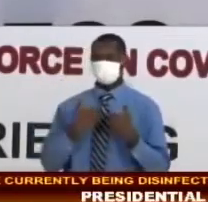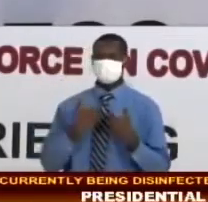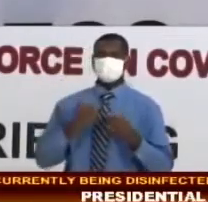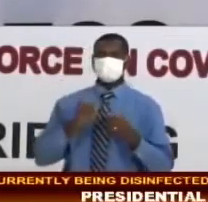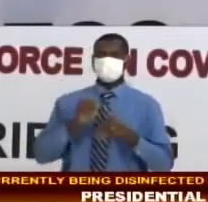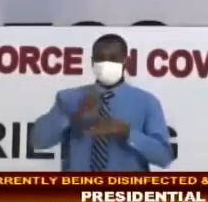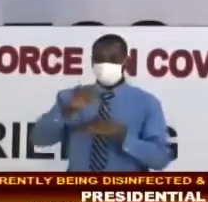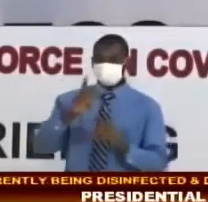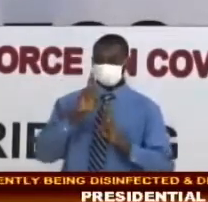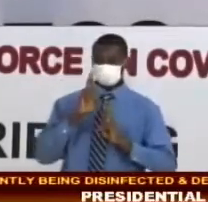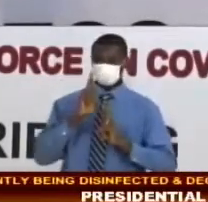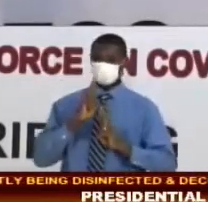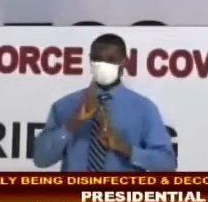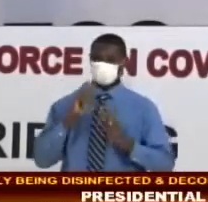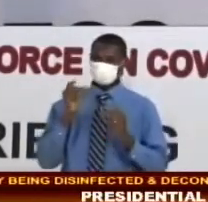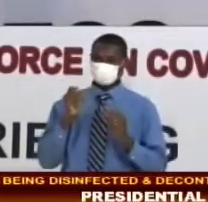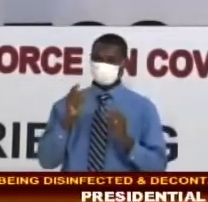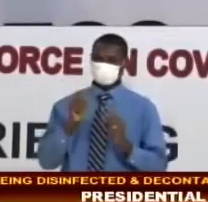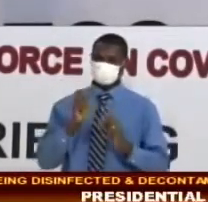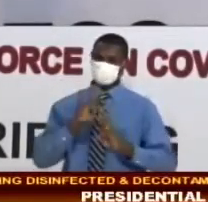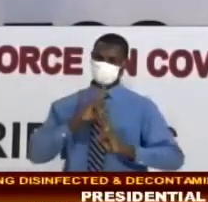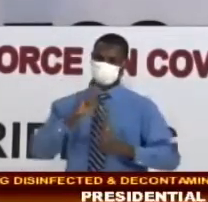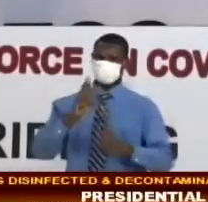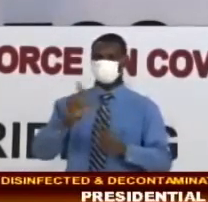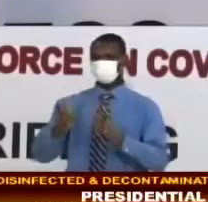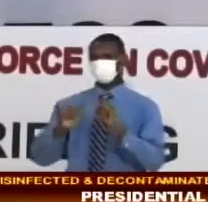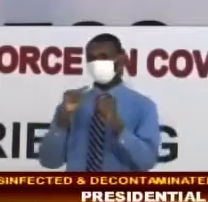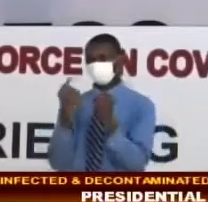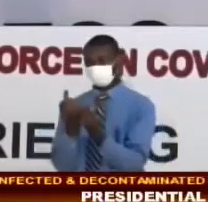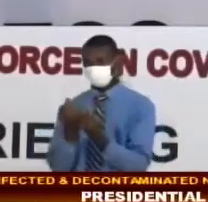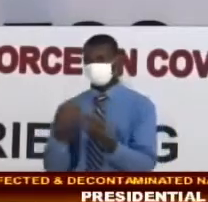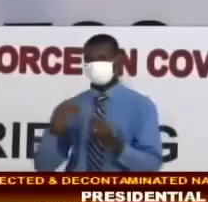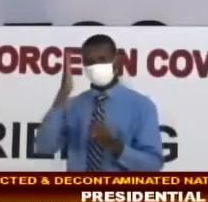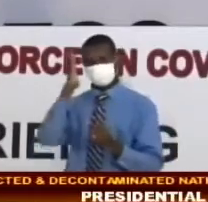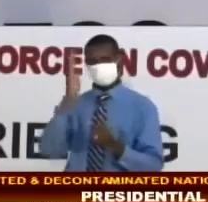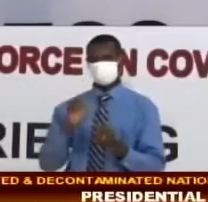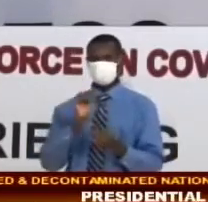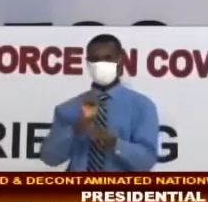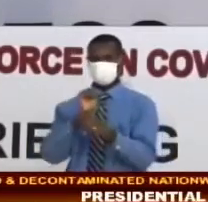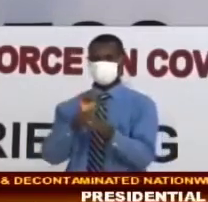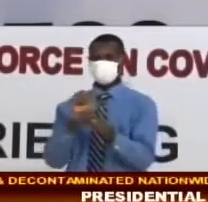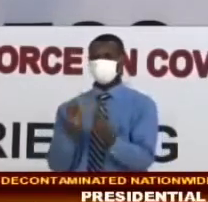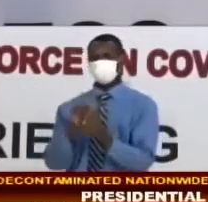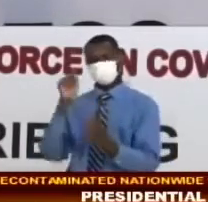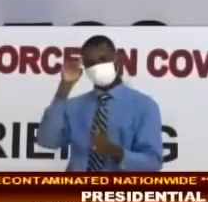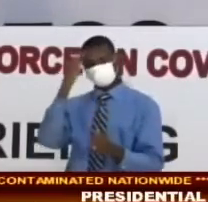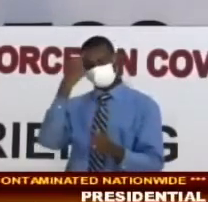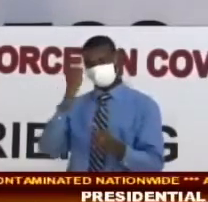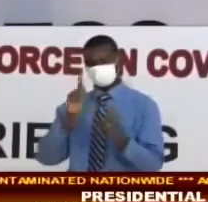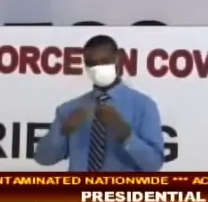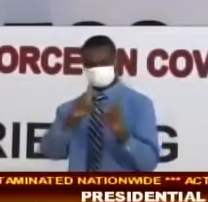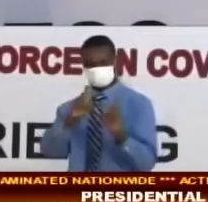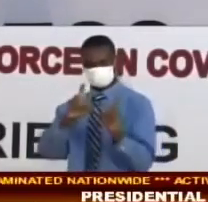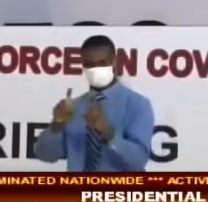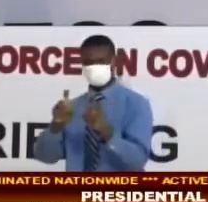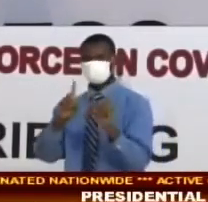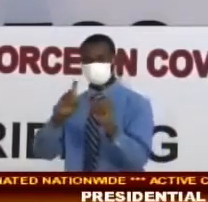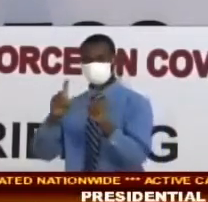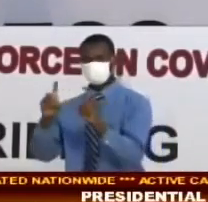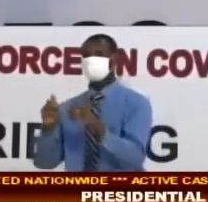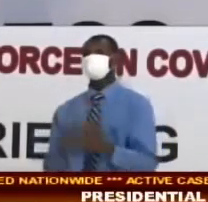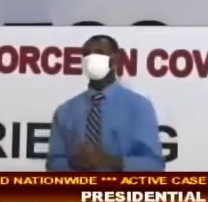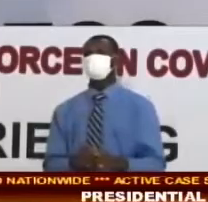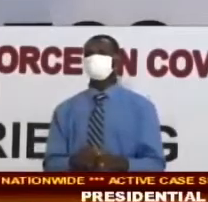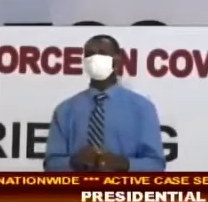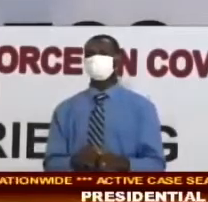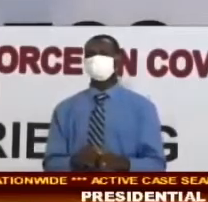Kano. We continue to engage with the government in terms of testing. The test center in Kano started last